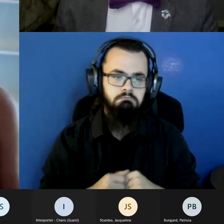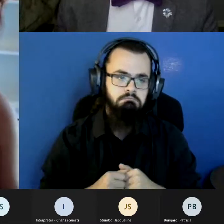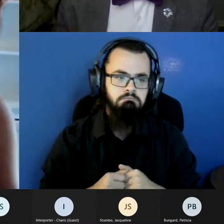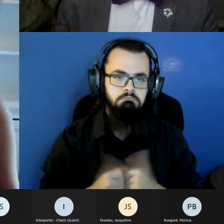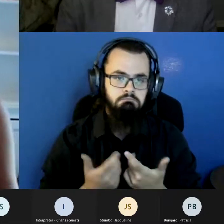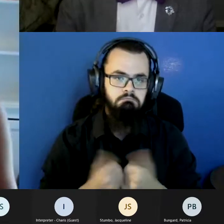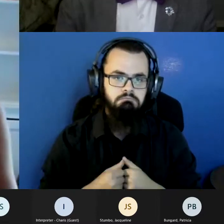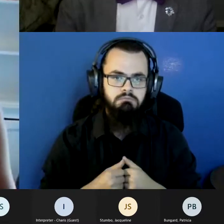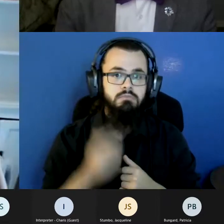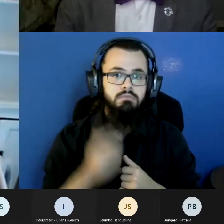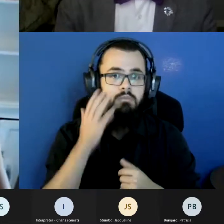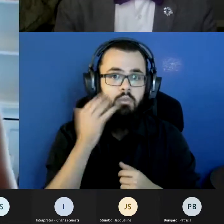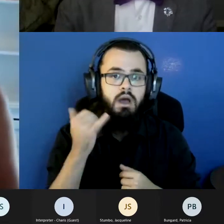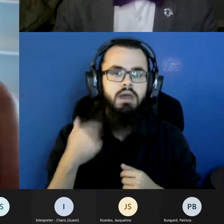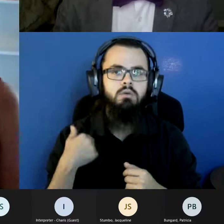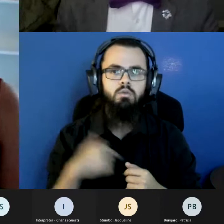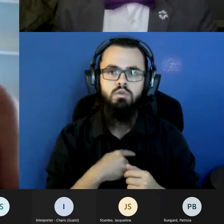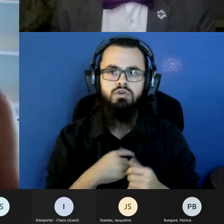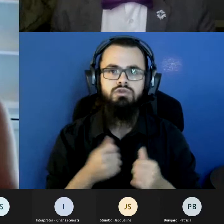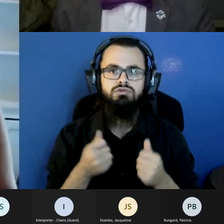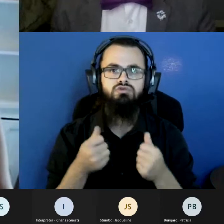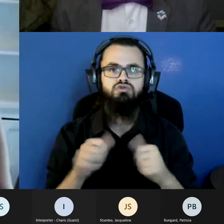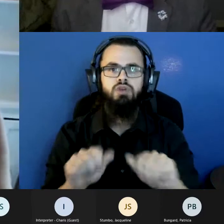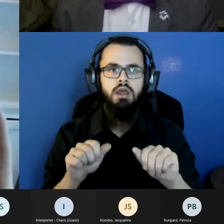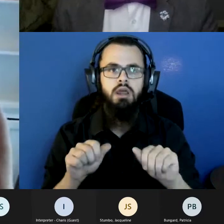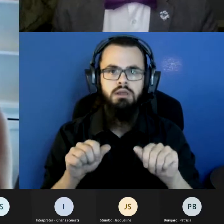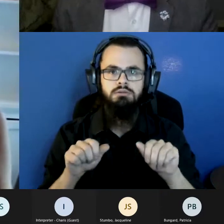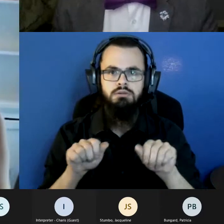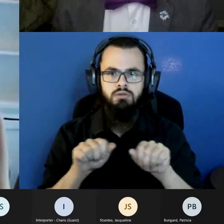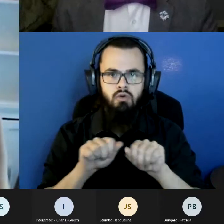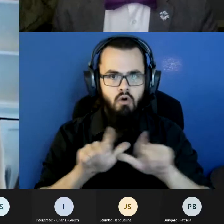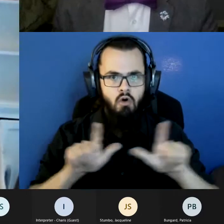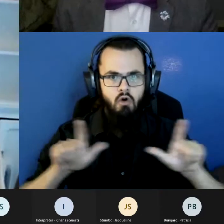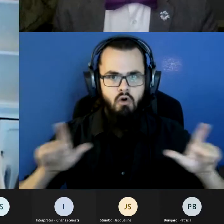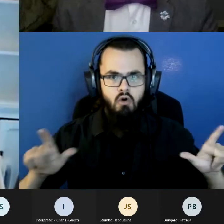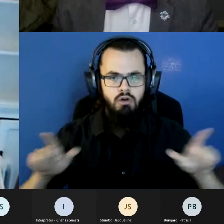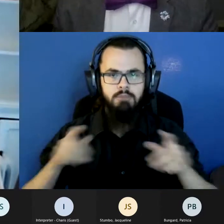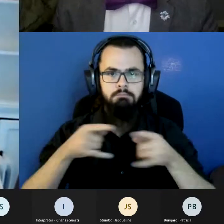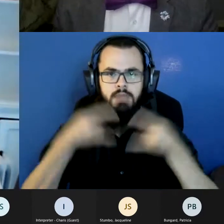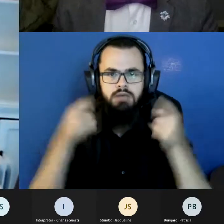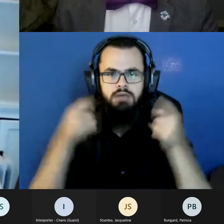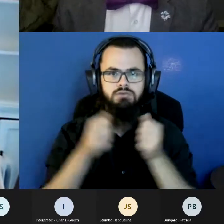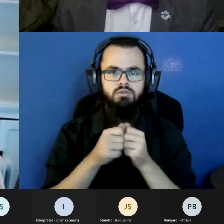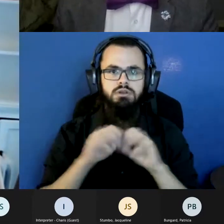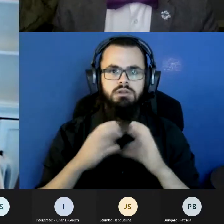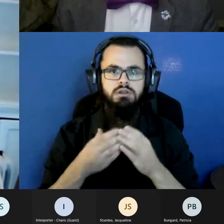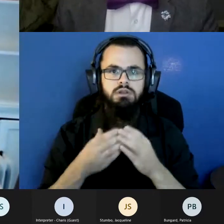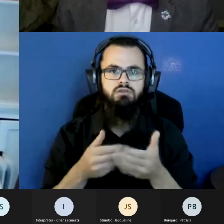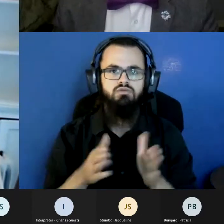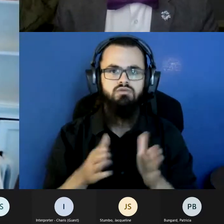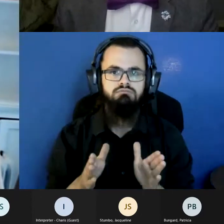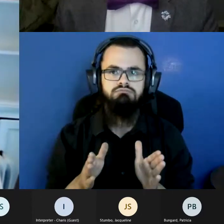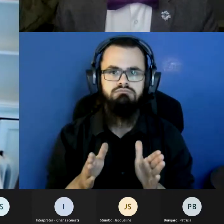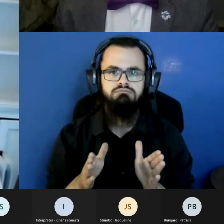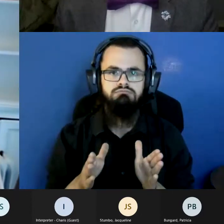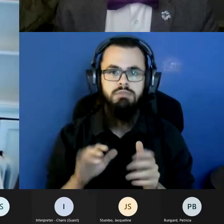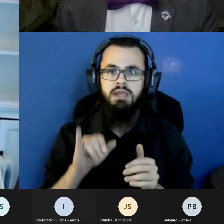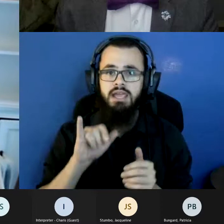we are trying to keep everyone masked in the classroom. If a student says I've